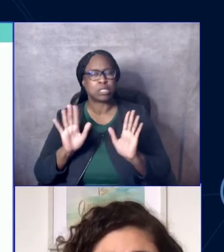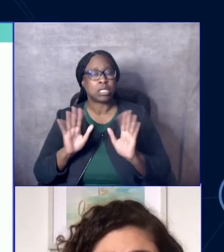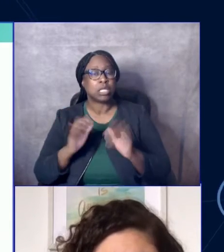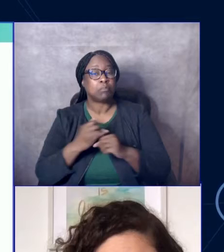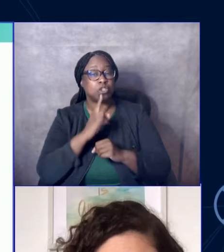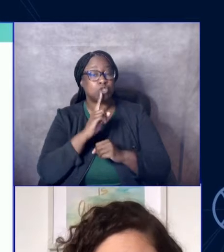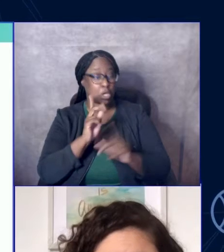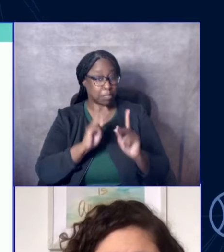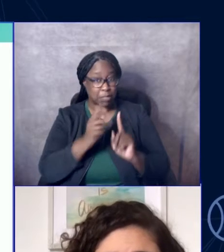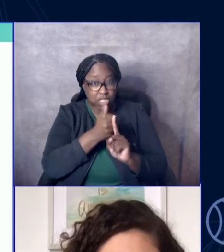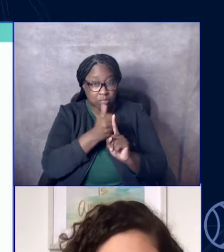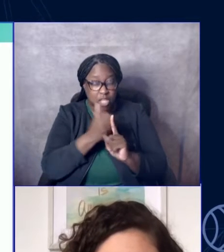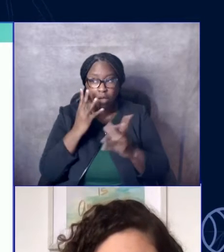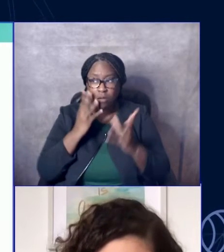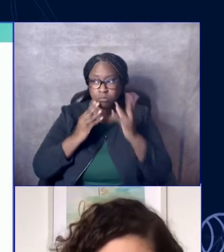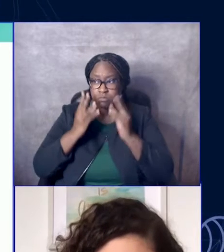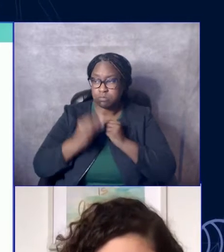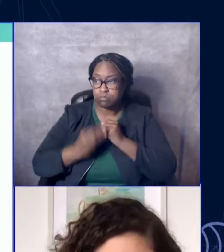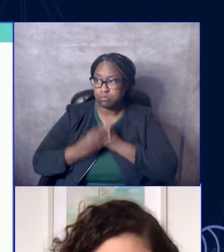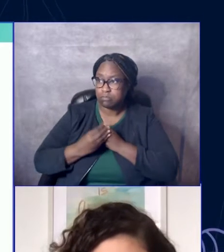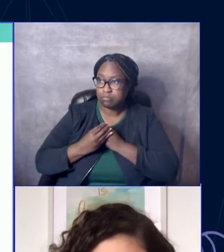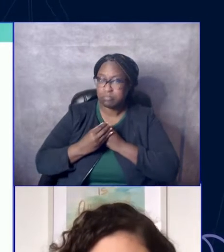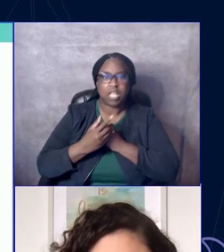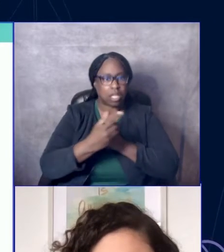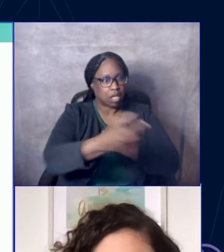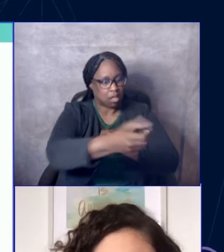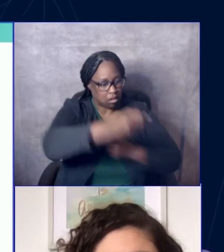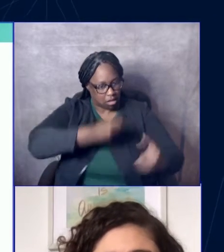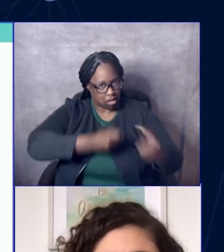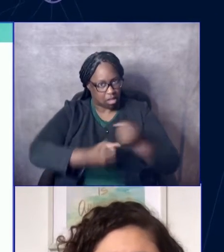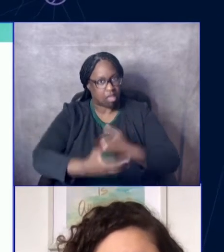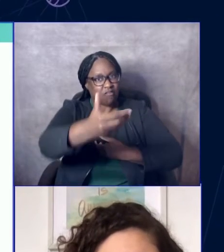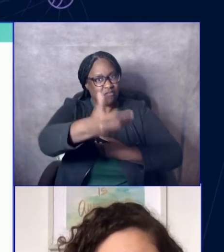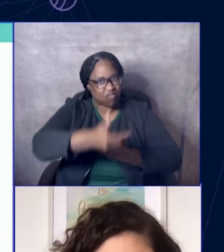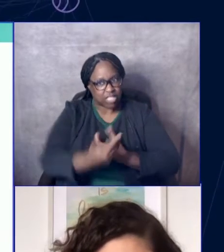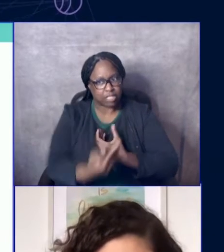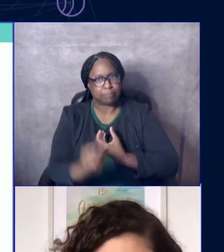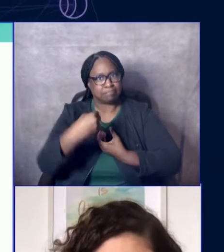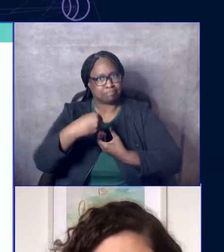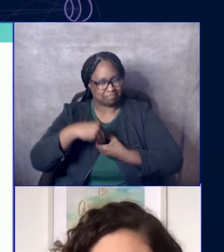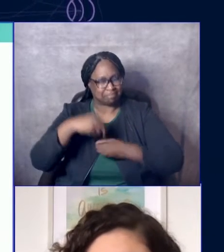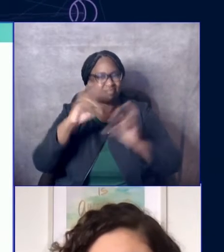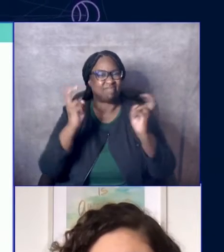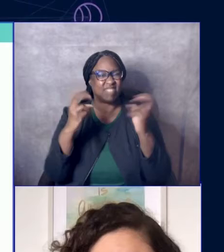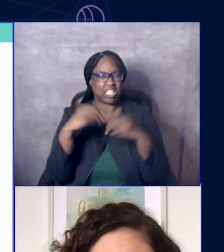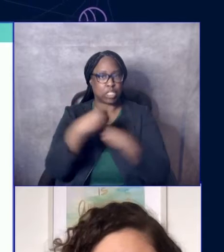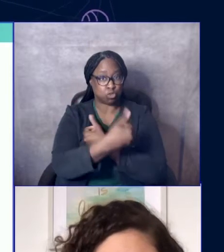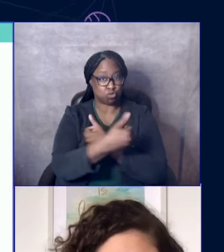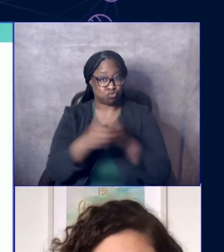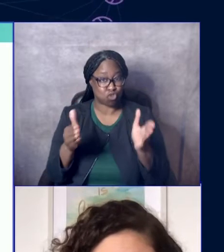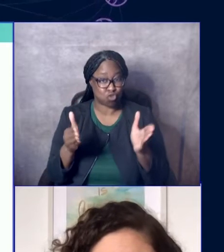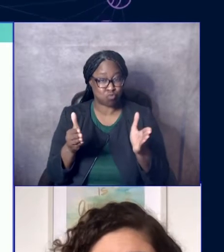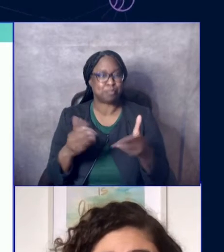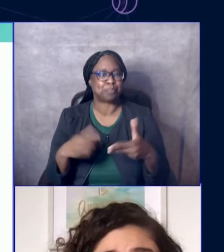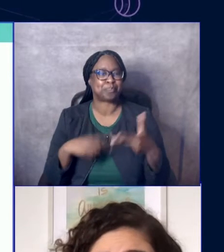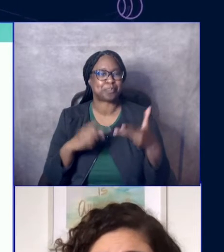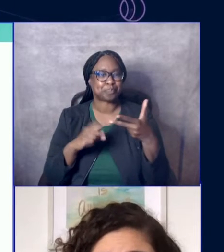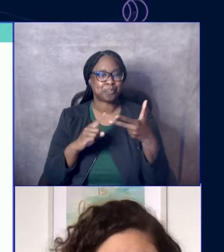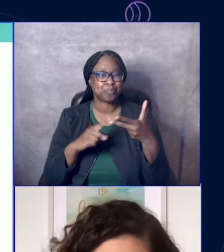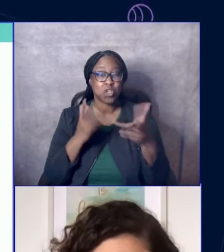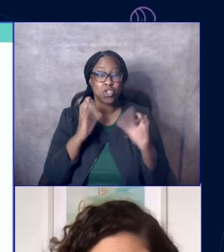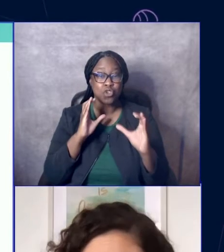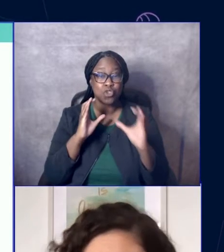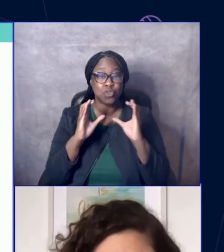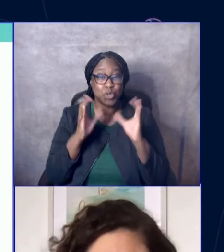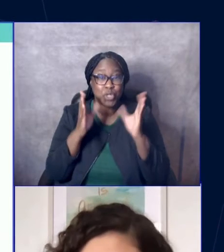where strategy is being developed and executed. Communicators are strategists. All of you here today, you understand